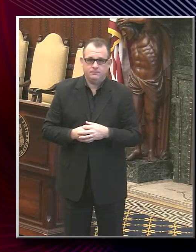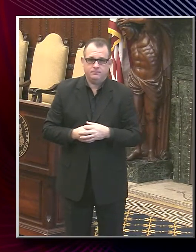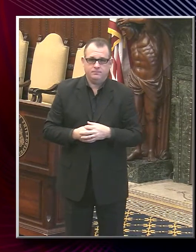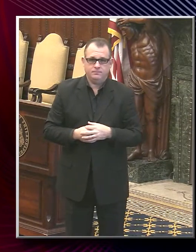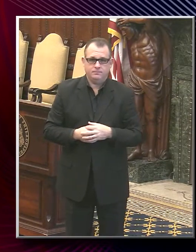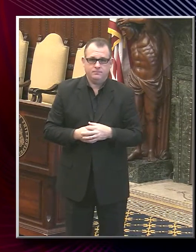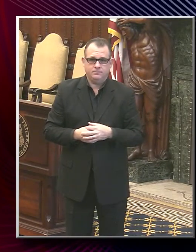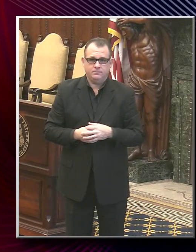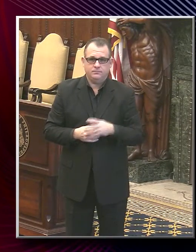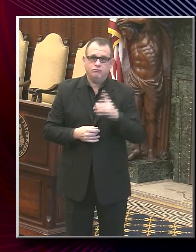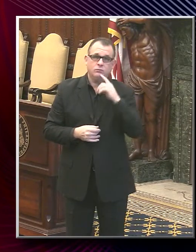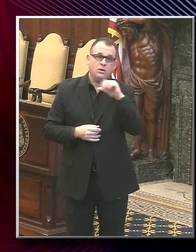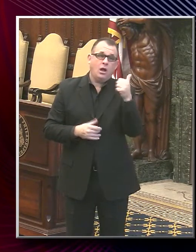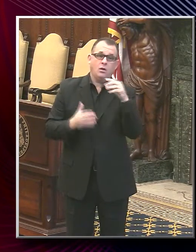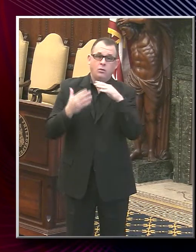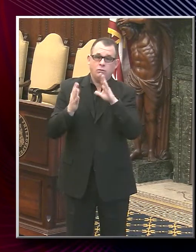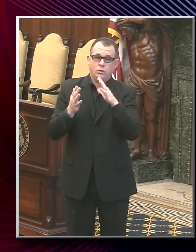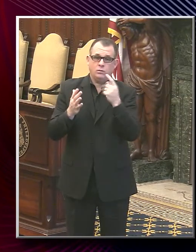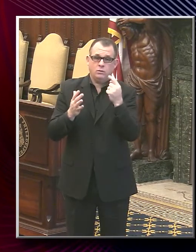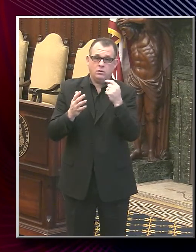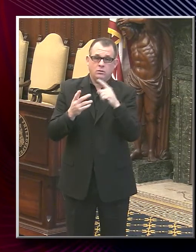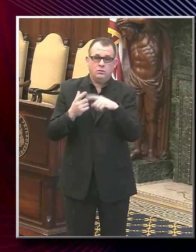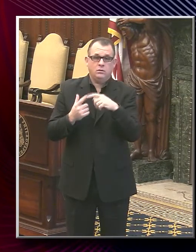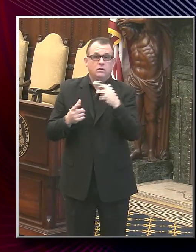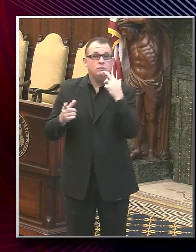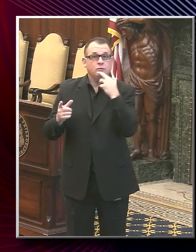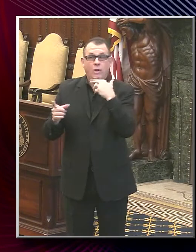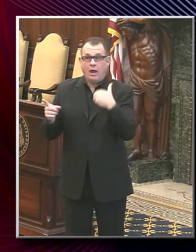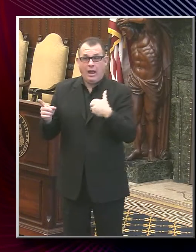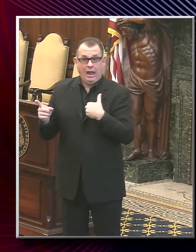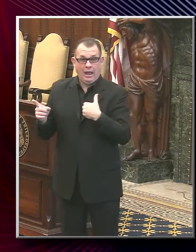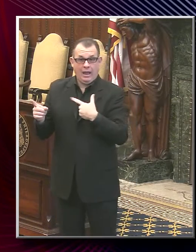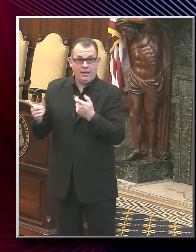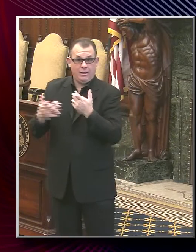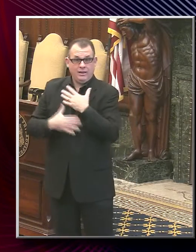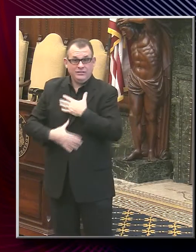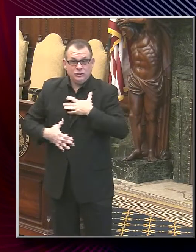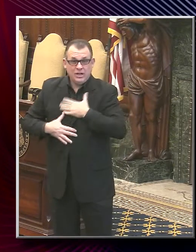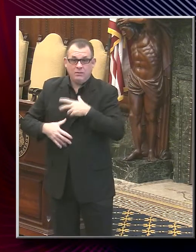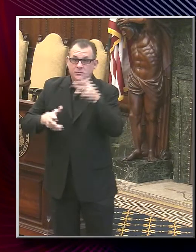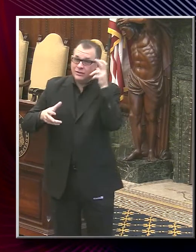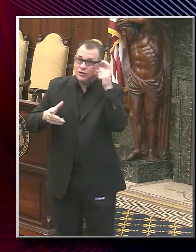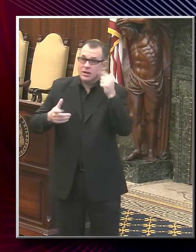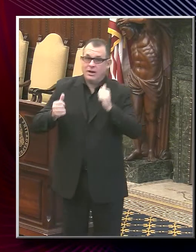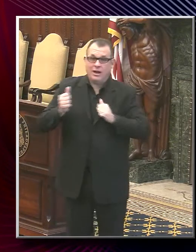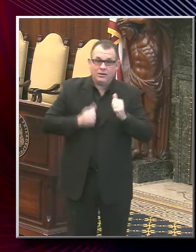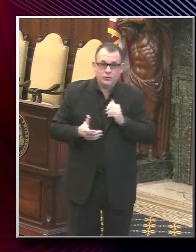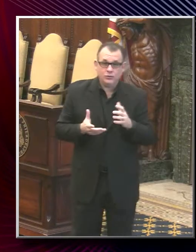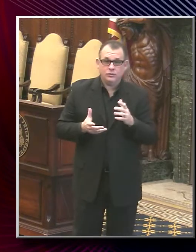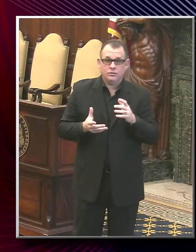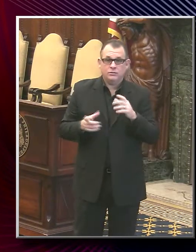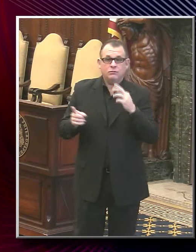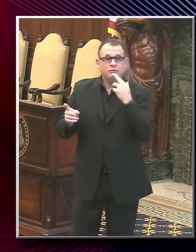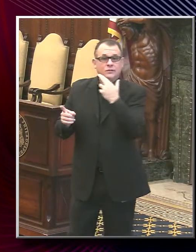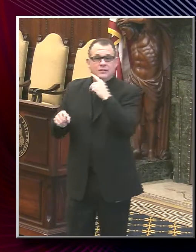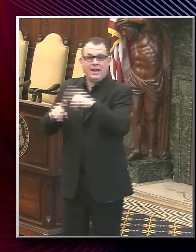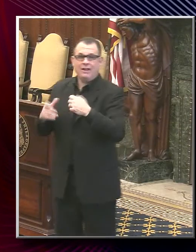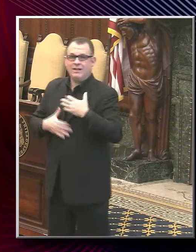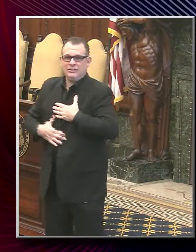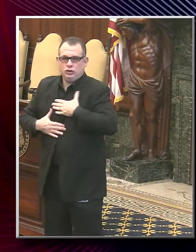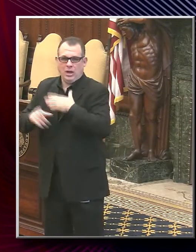mask. To put this another way, if you're a restaurant, you cannot have entertainment. If you're a theater, you cannot have